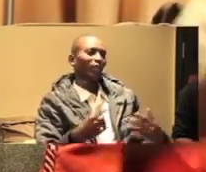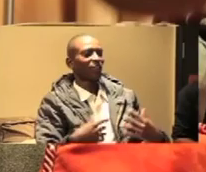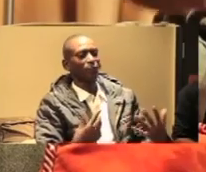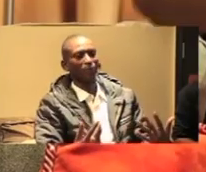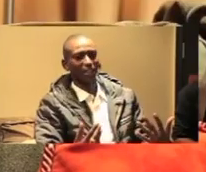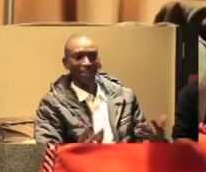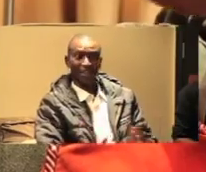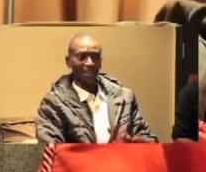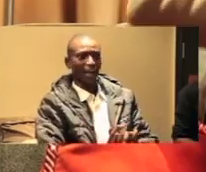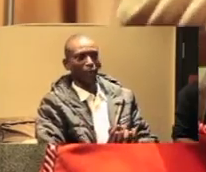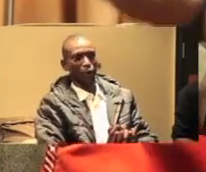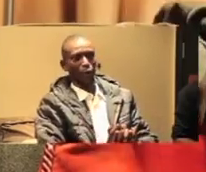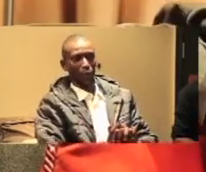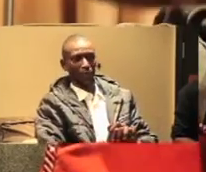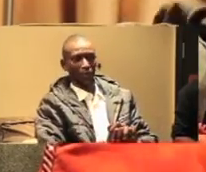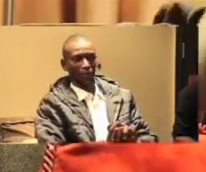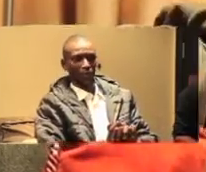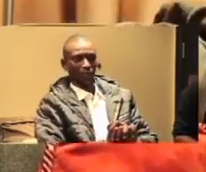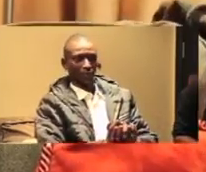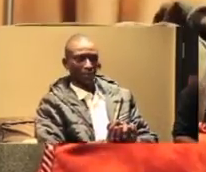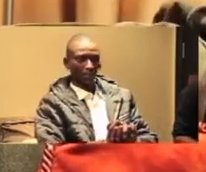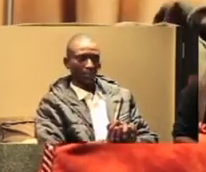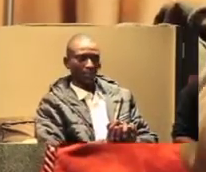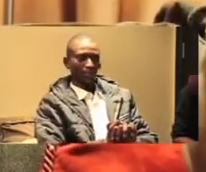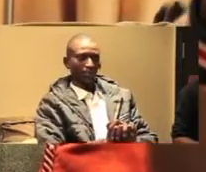You only have to pray and have good hopes.